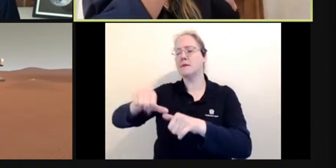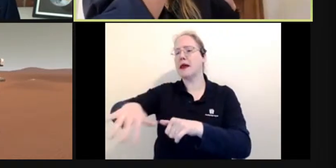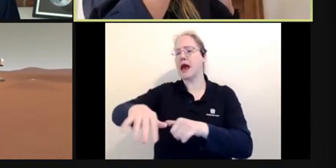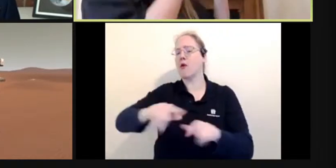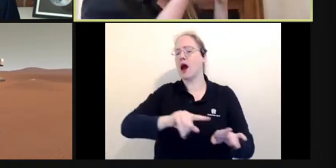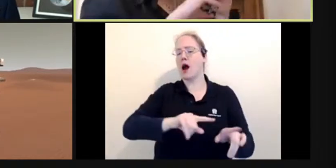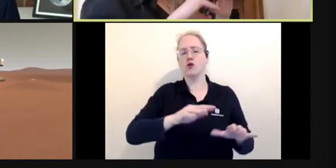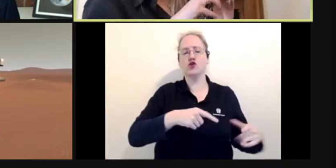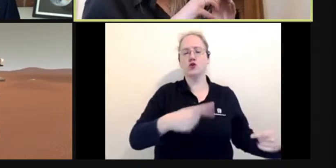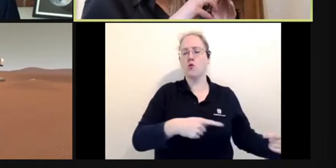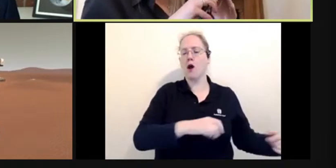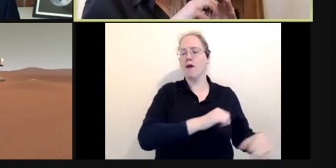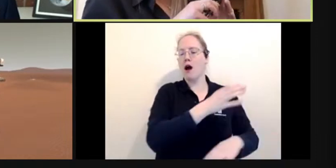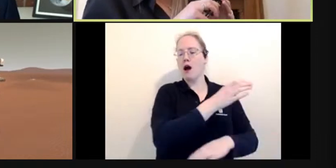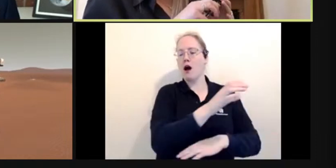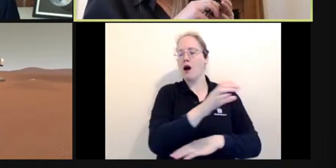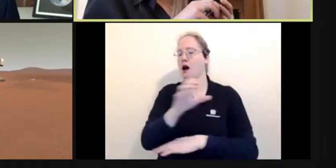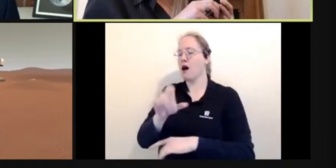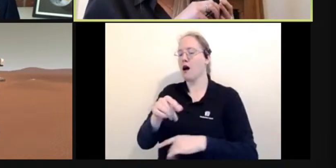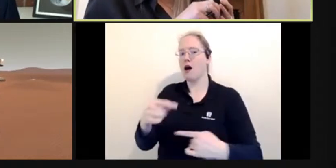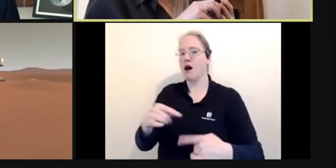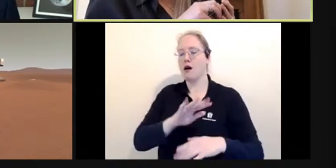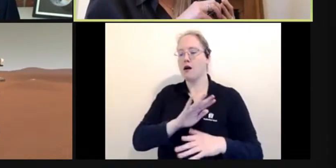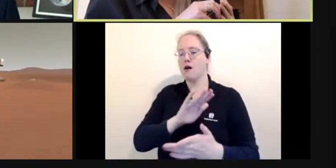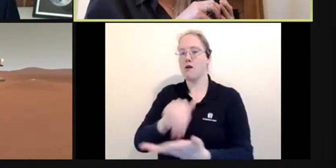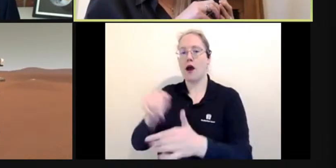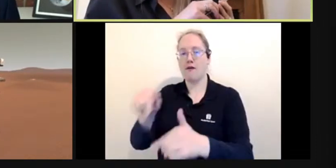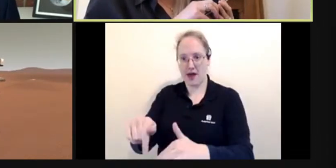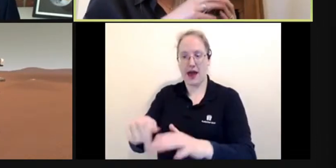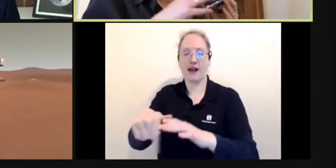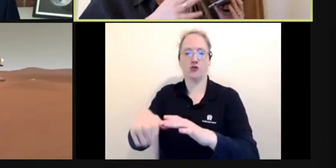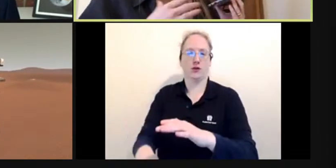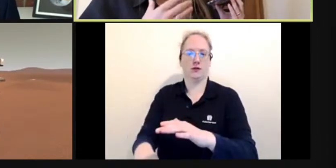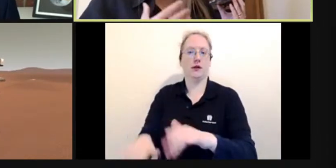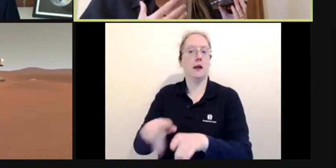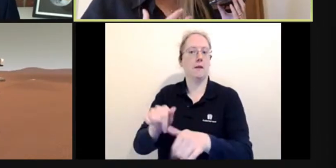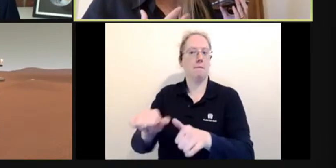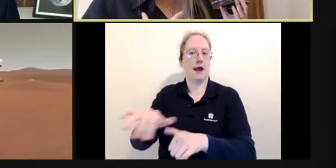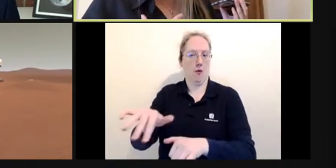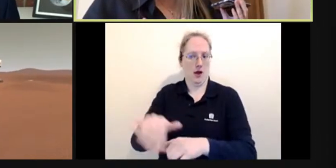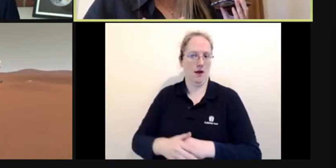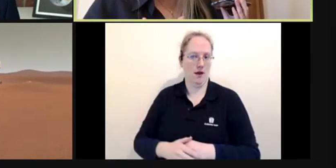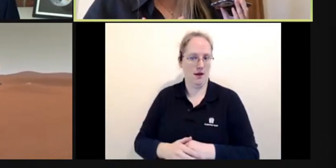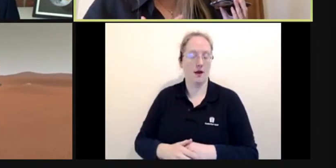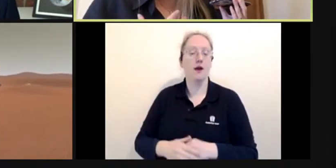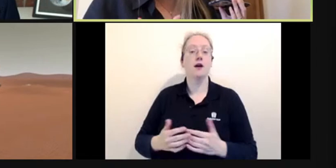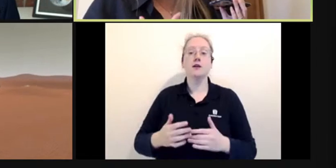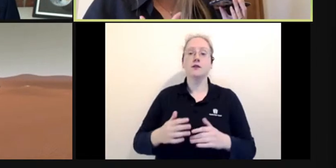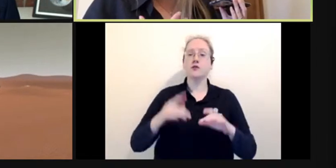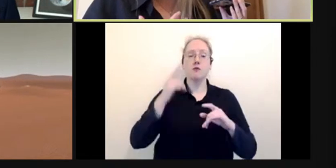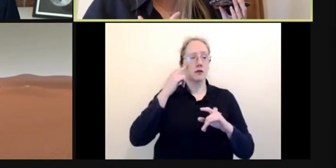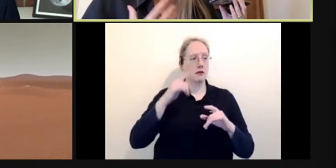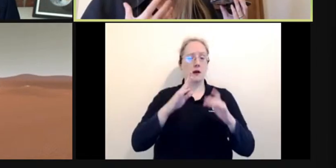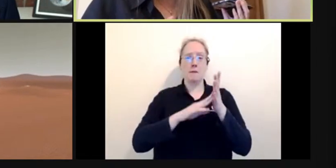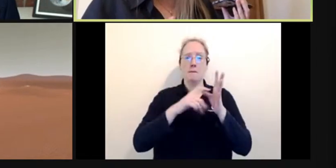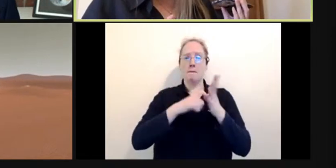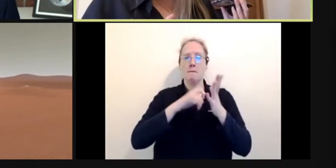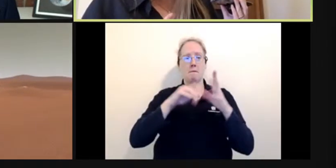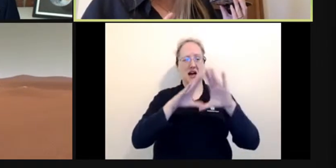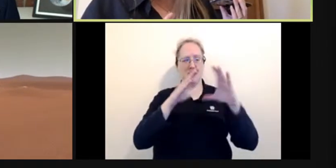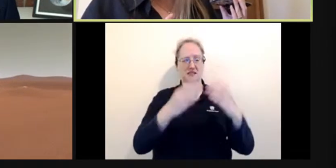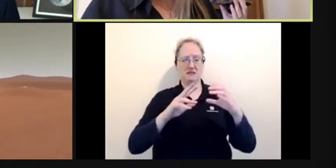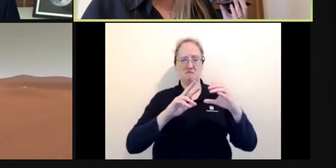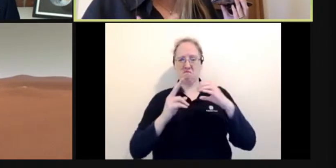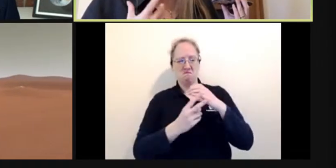So while Mars doesn't look very interesting at first glance, we're seeing all kinds of cool missions and science take